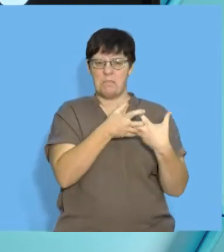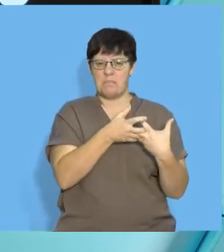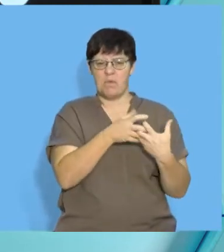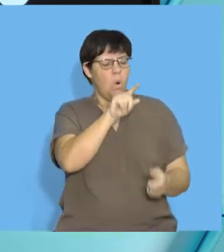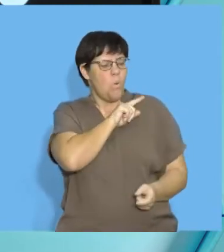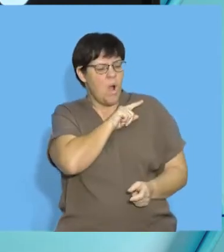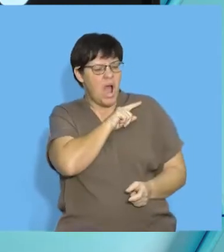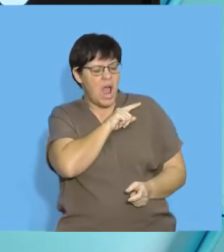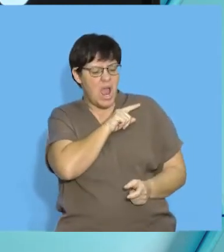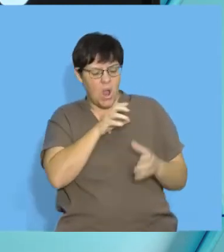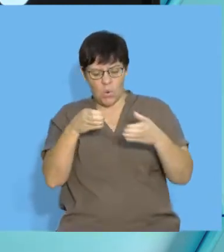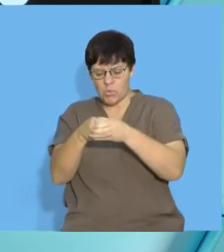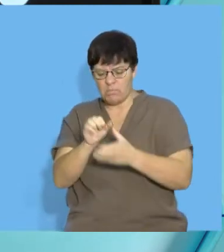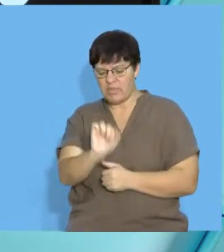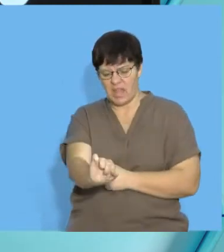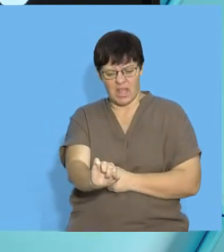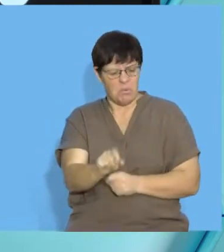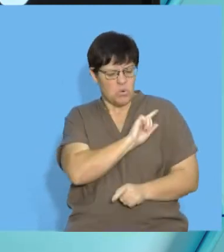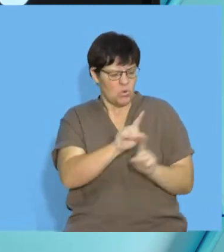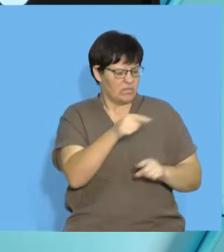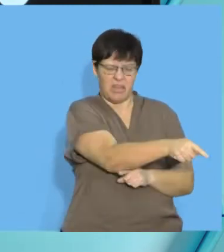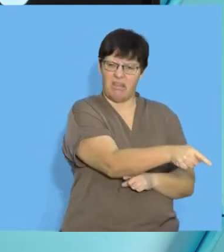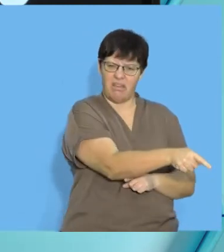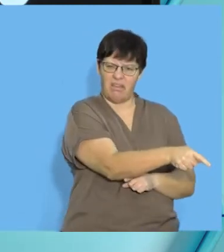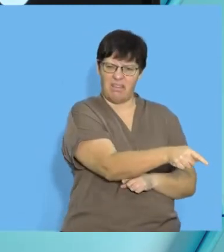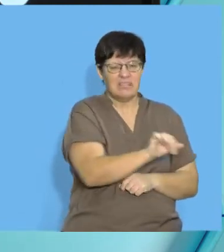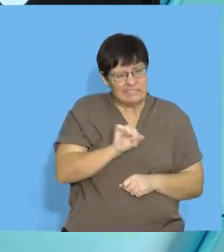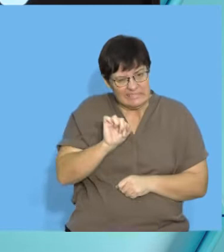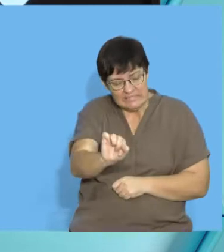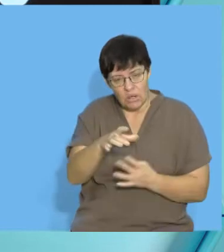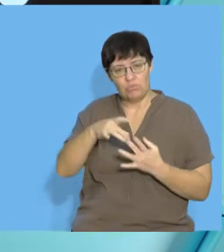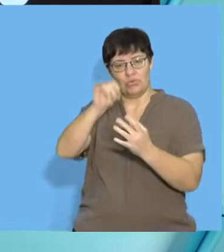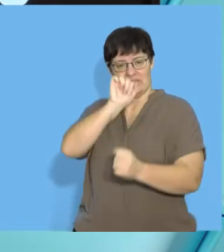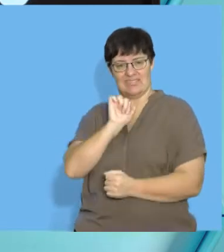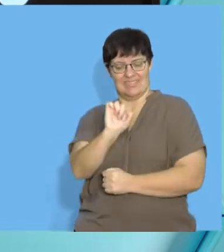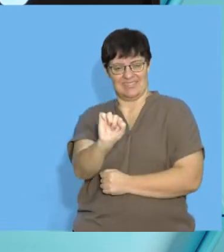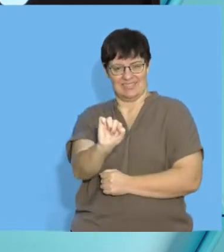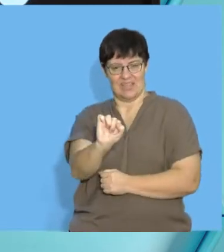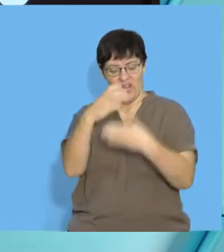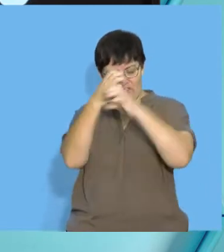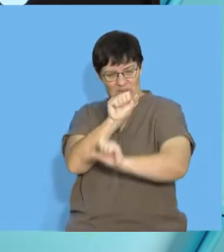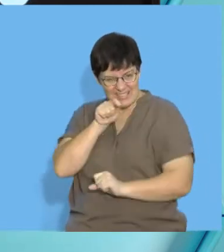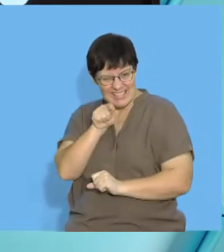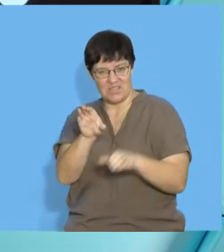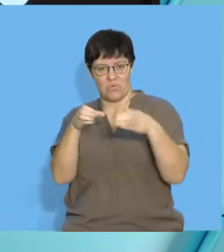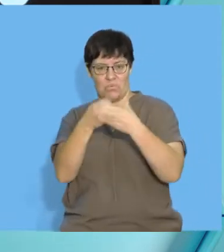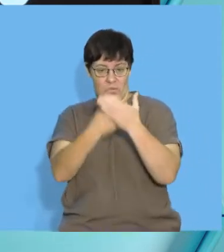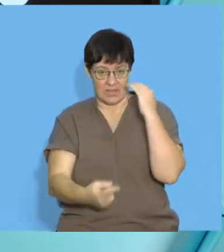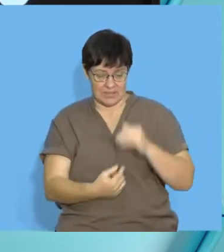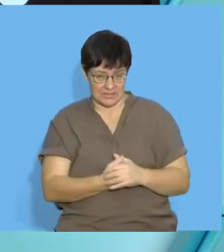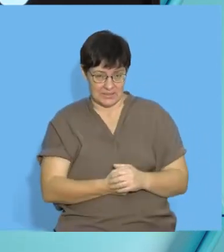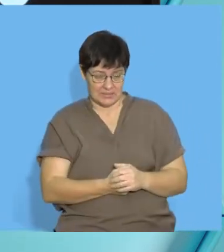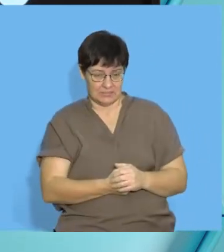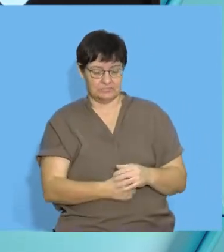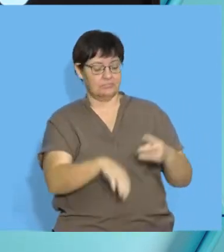that particular kingdom? What characteristics is unique to that particular microorganism? Right, then